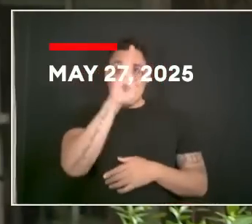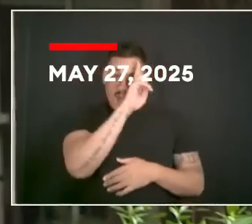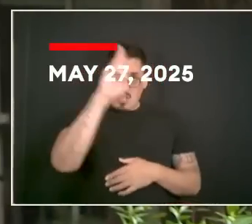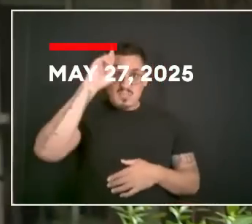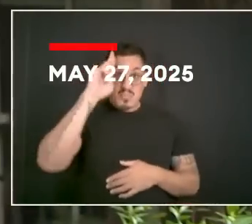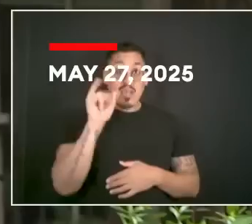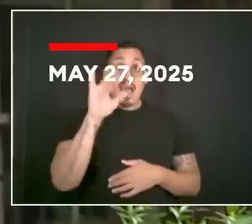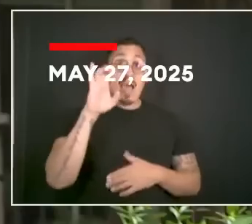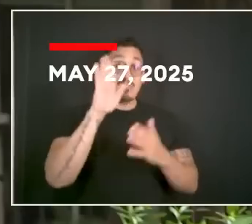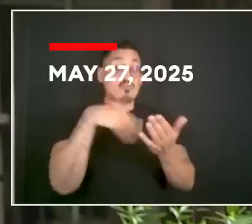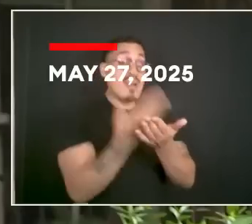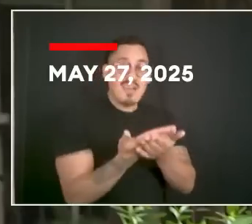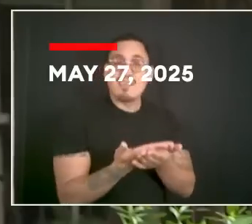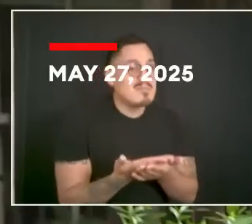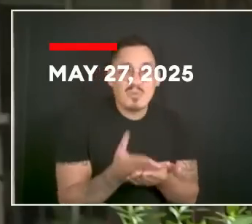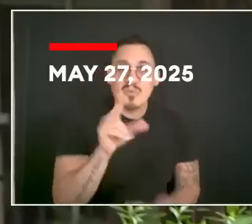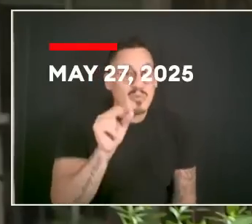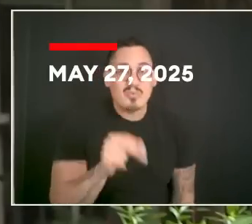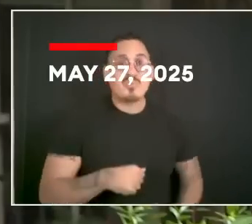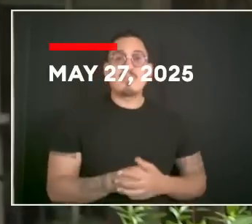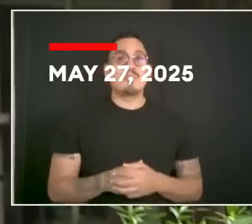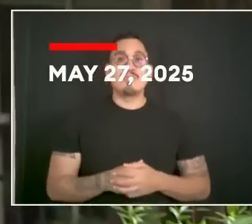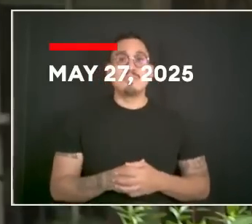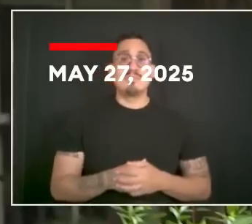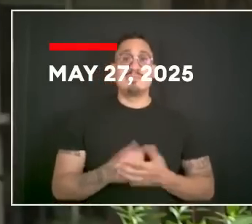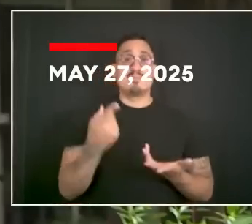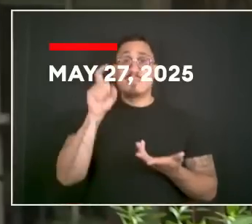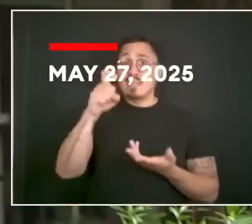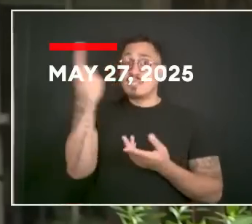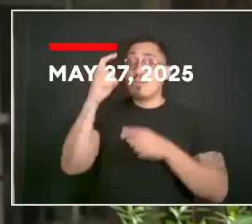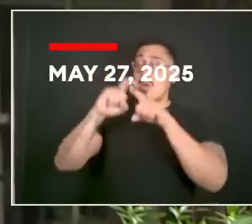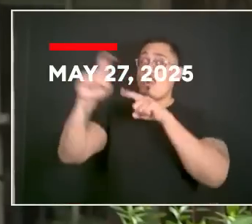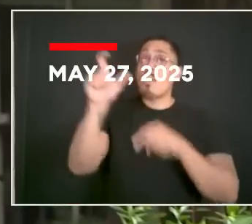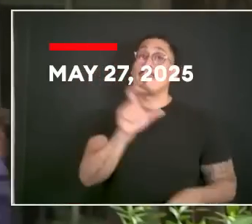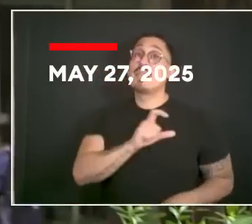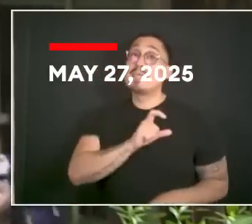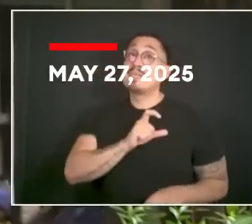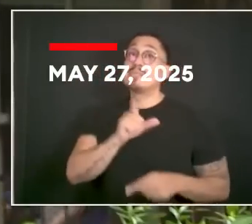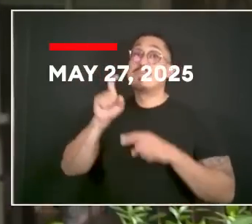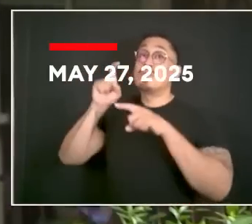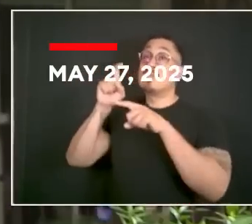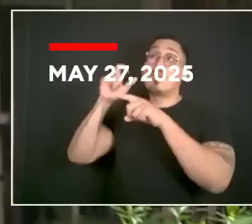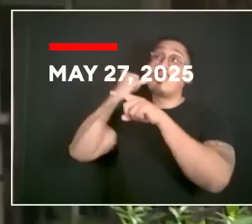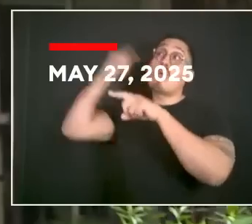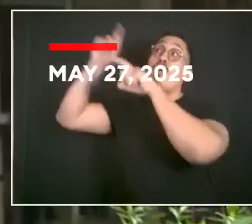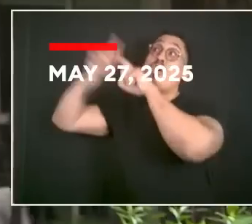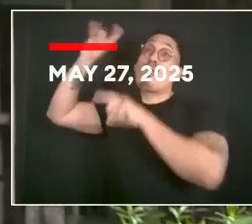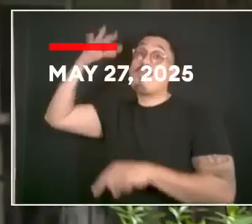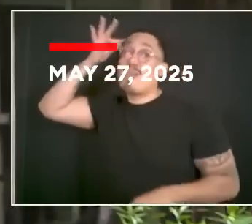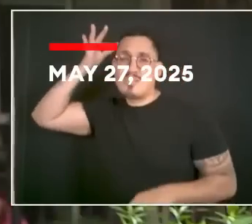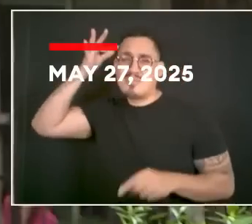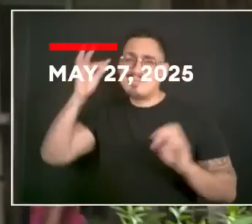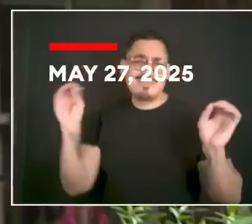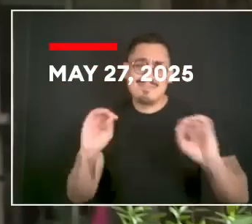help, cops are not gonna call federal authorities on you. That's my job. My job, once you leave outside the scope